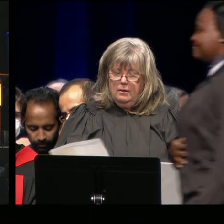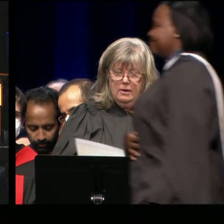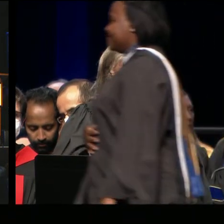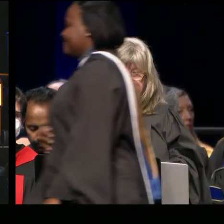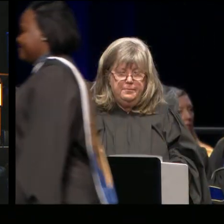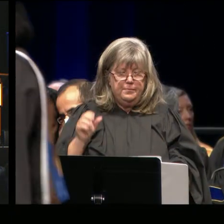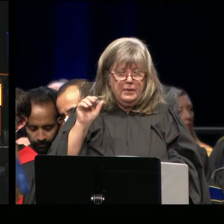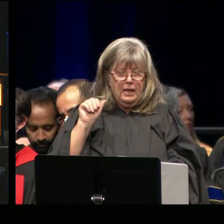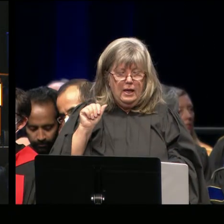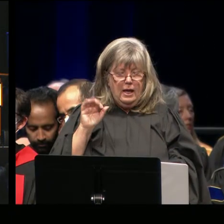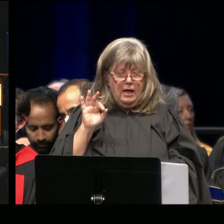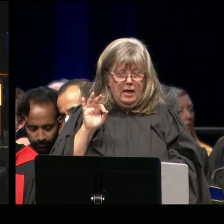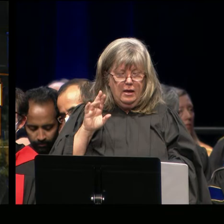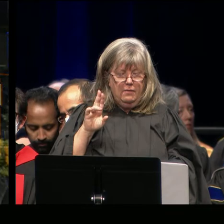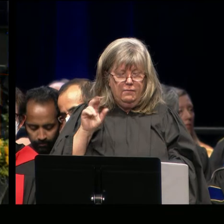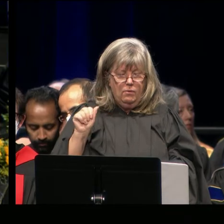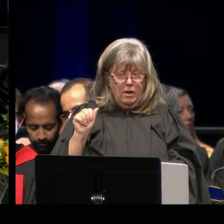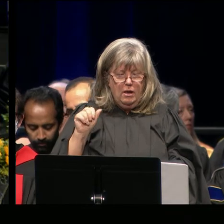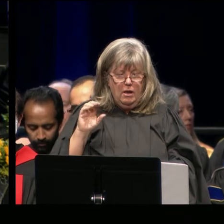Afua Ochere.